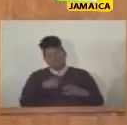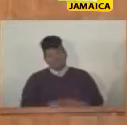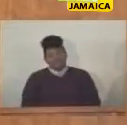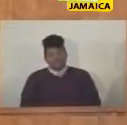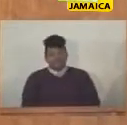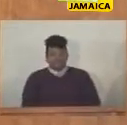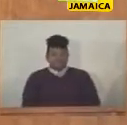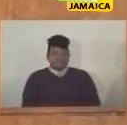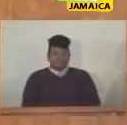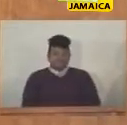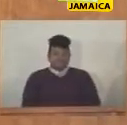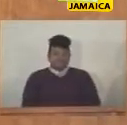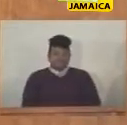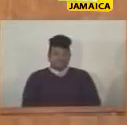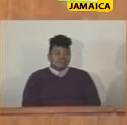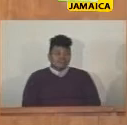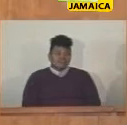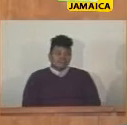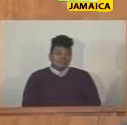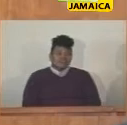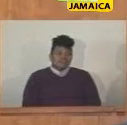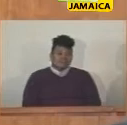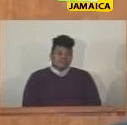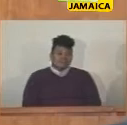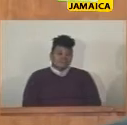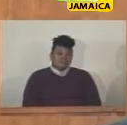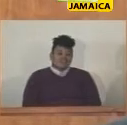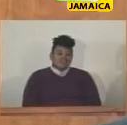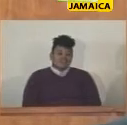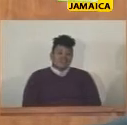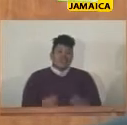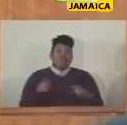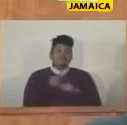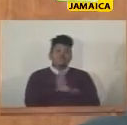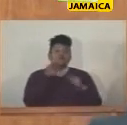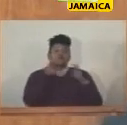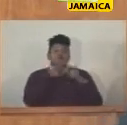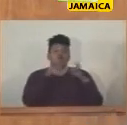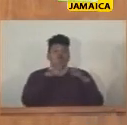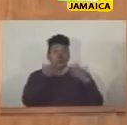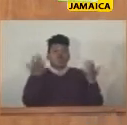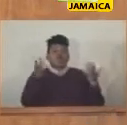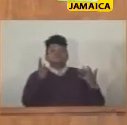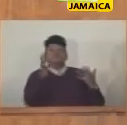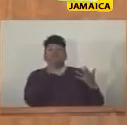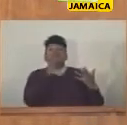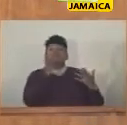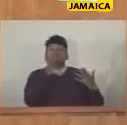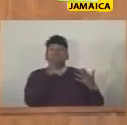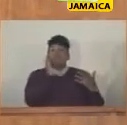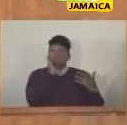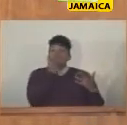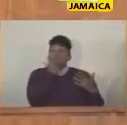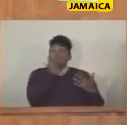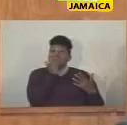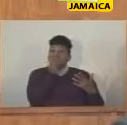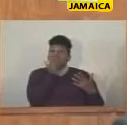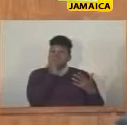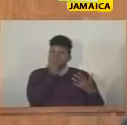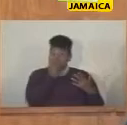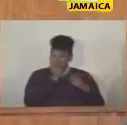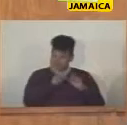Mr. President, that there's a lot of talk and talk. The reality is, this